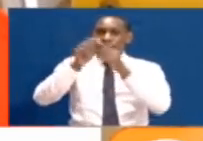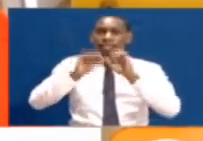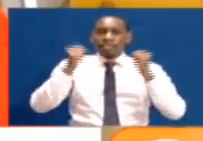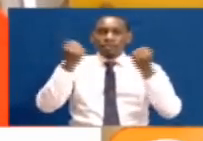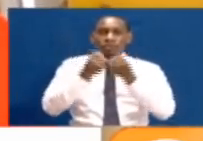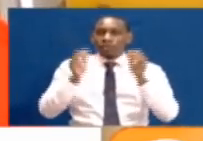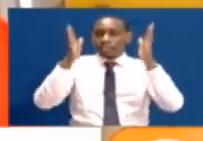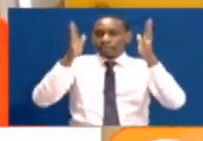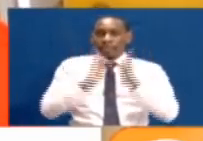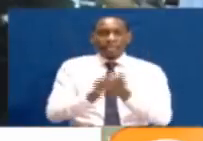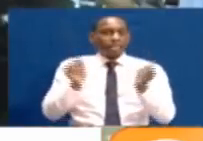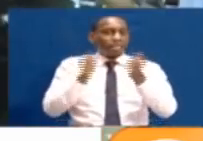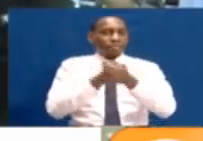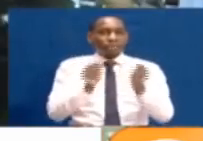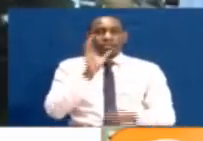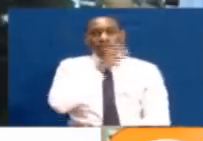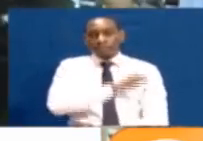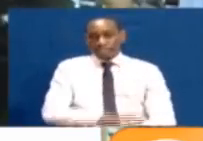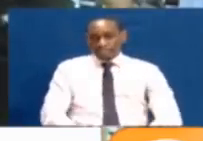nowadays, hawezi epuka.